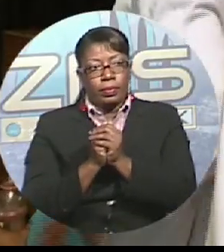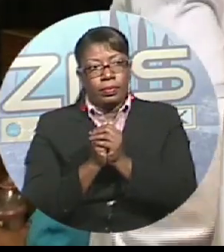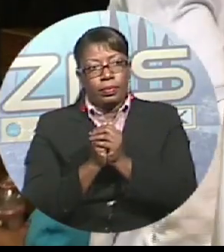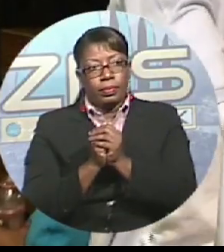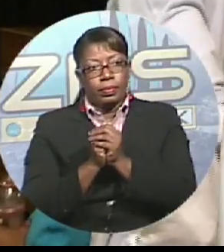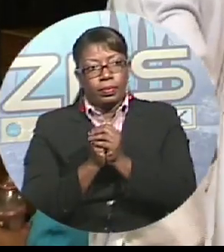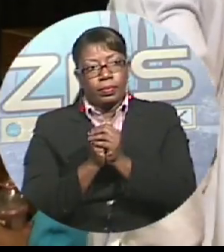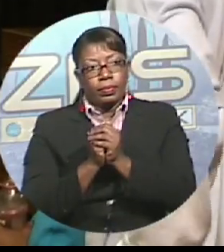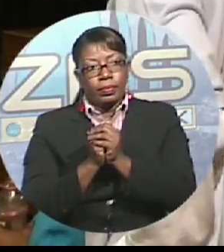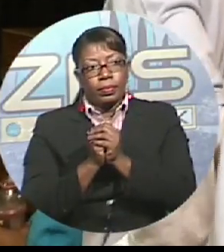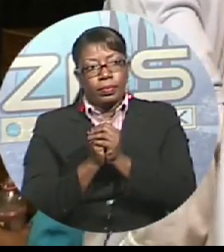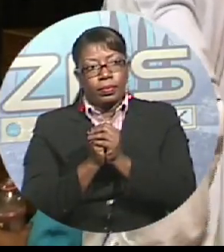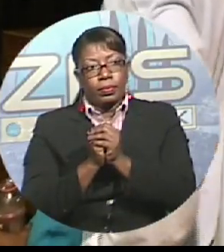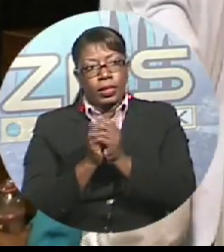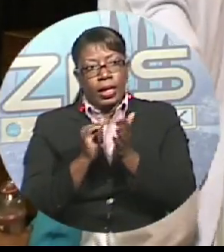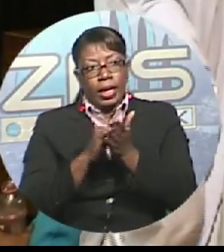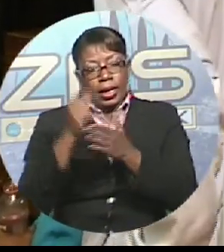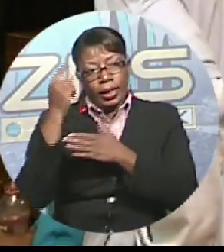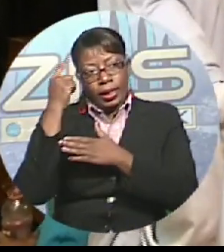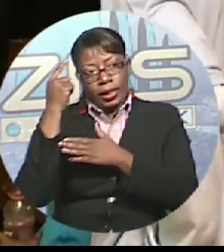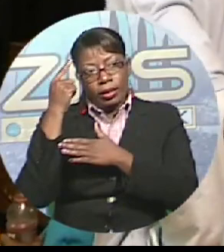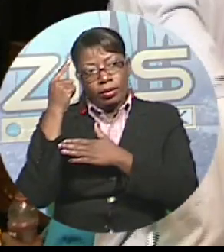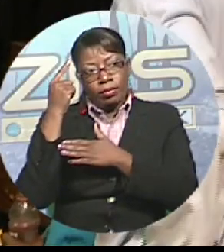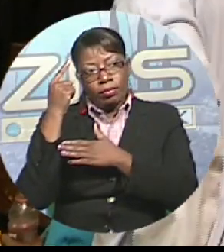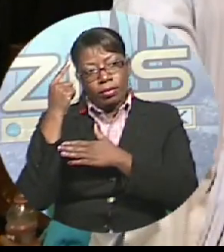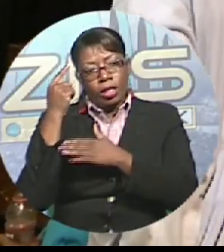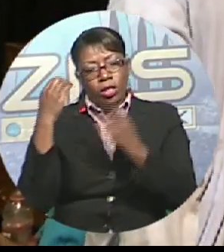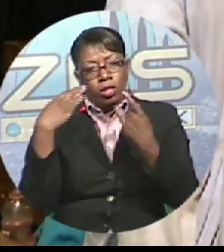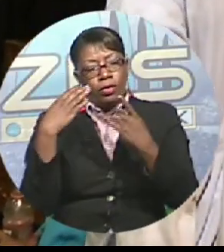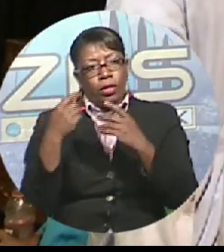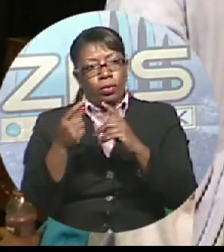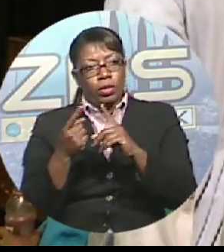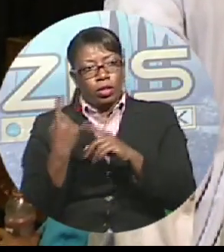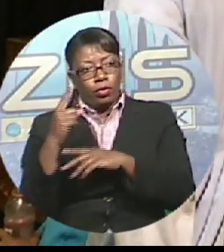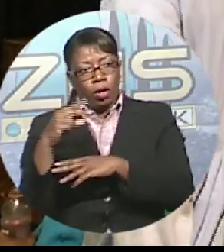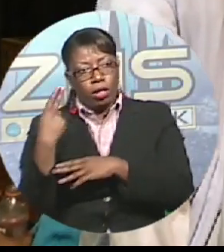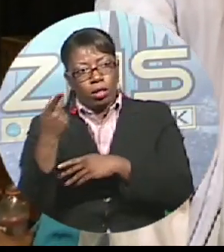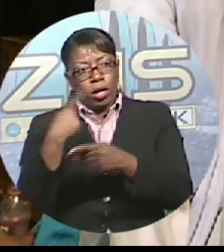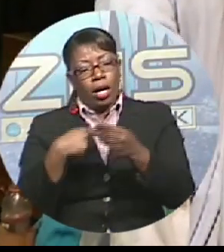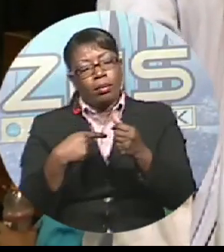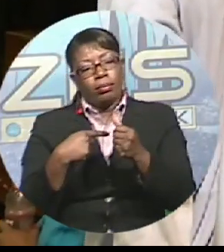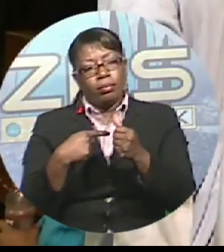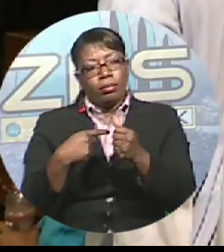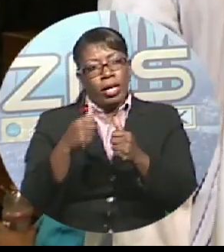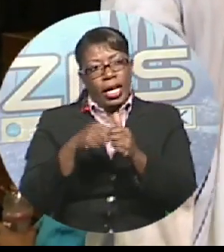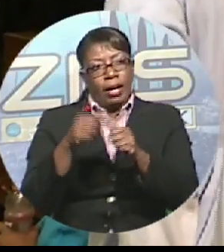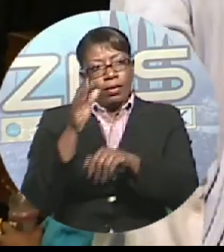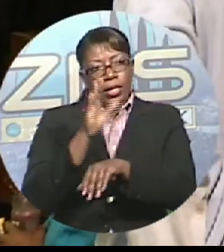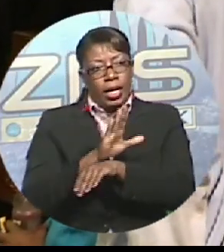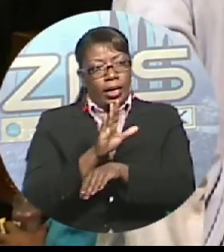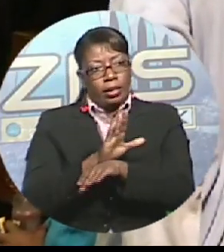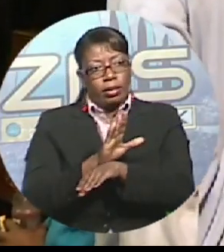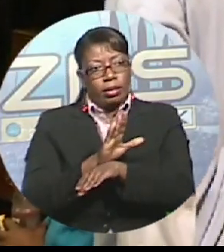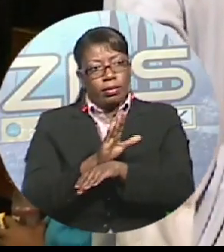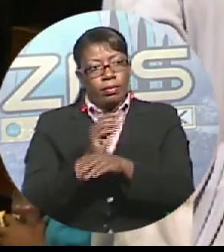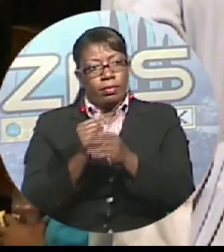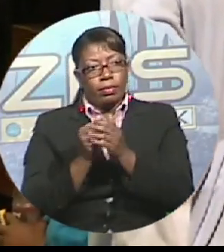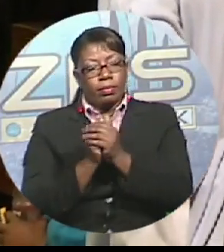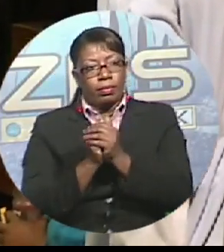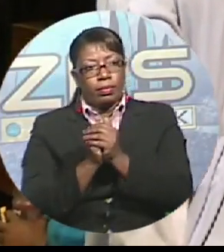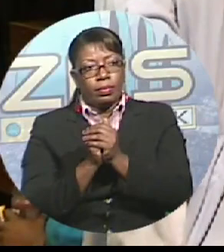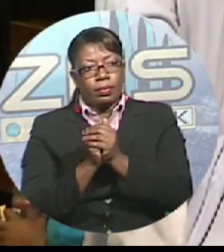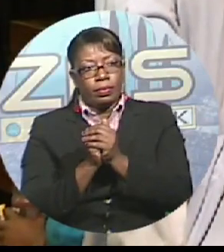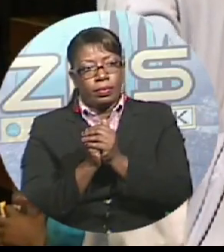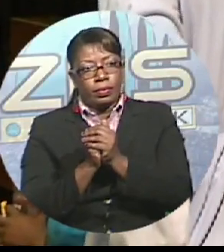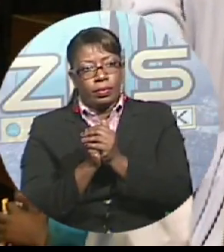their players. And I think they use that as an inspiration to come every night and fight. Our guys, you will somehow seem to lay down and play